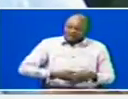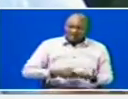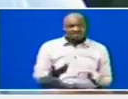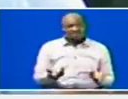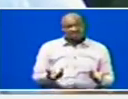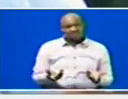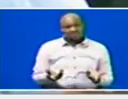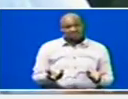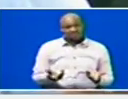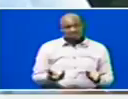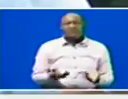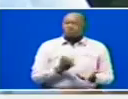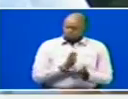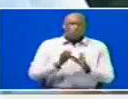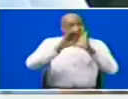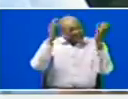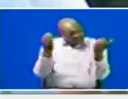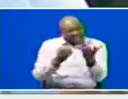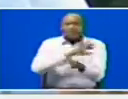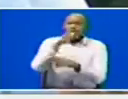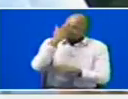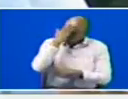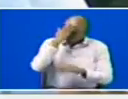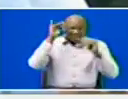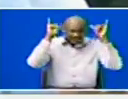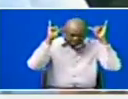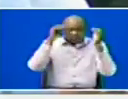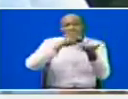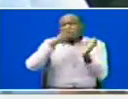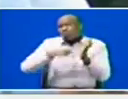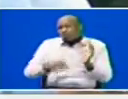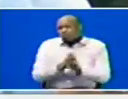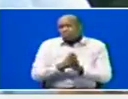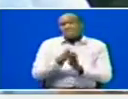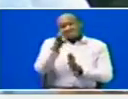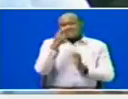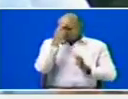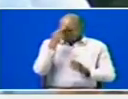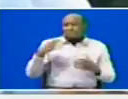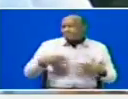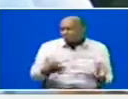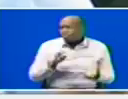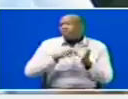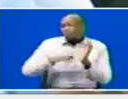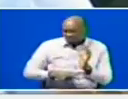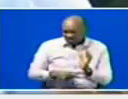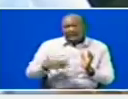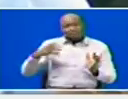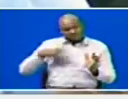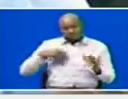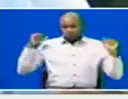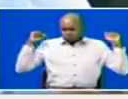Of course, the whole world knows what livestock means to the Maa community in particular and pastoralists in